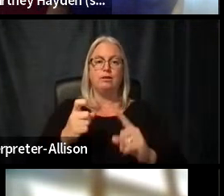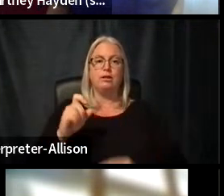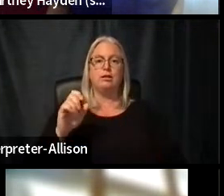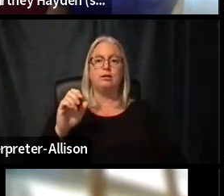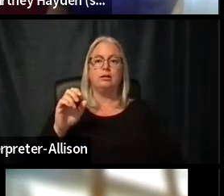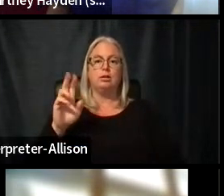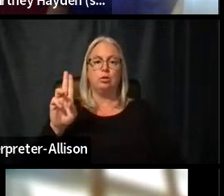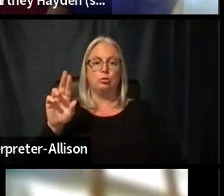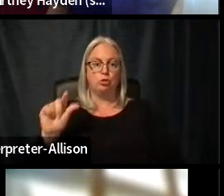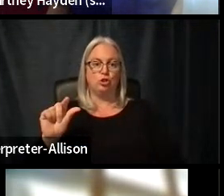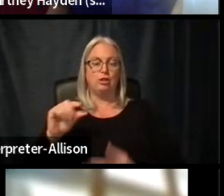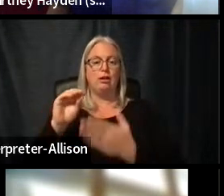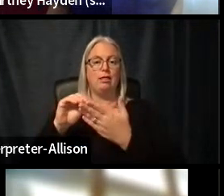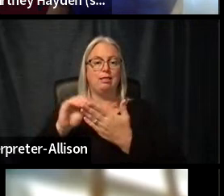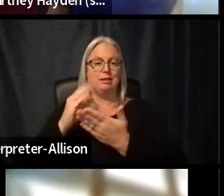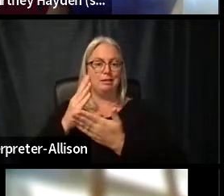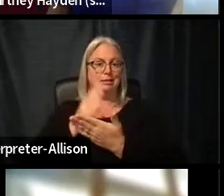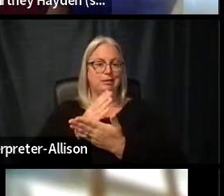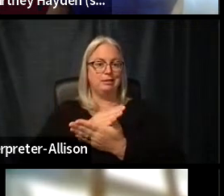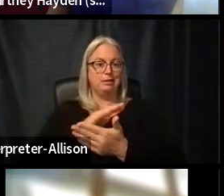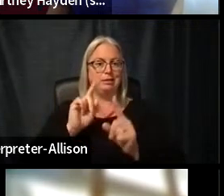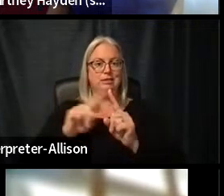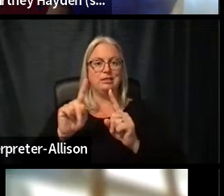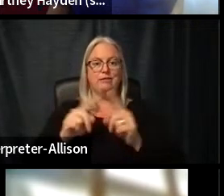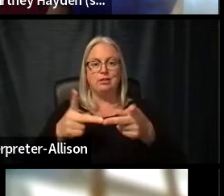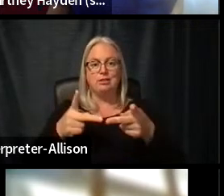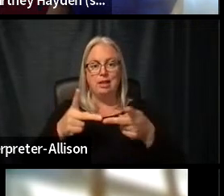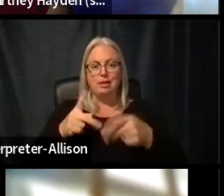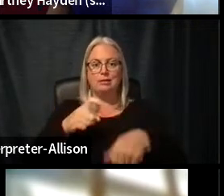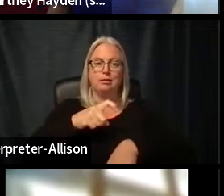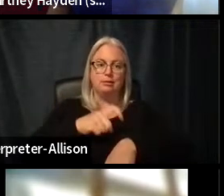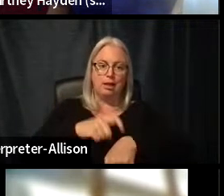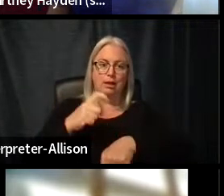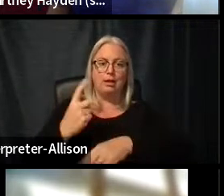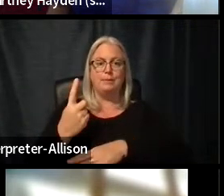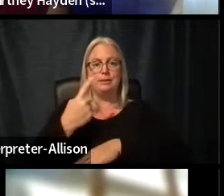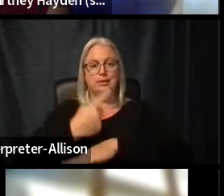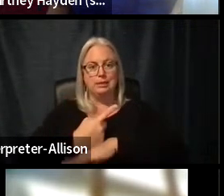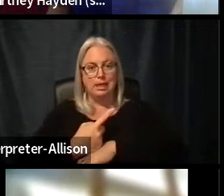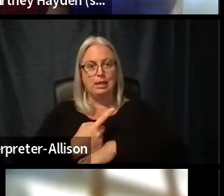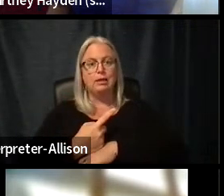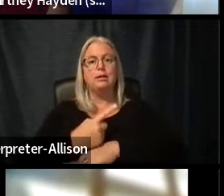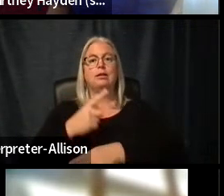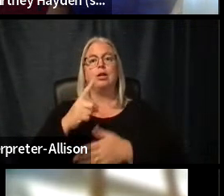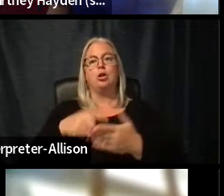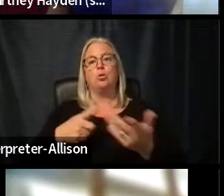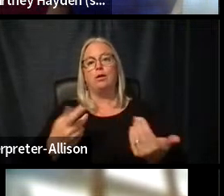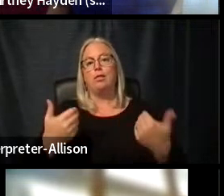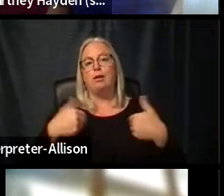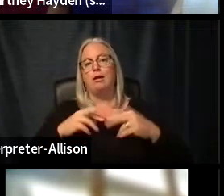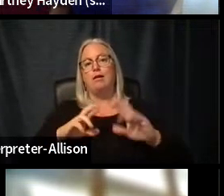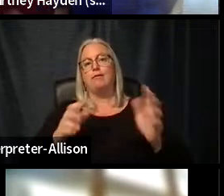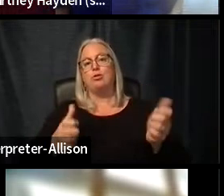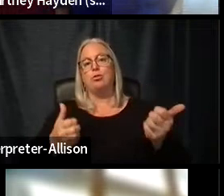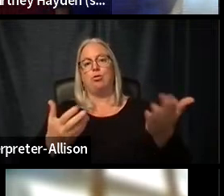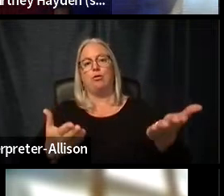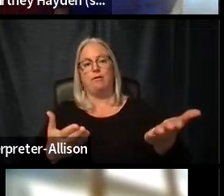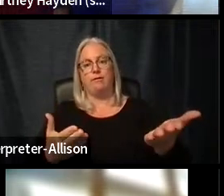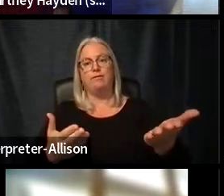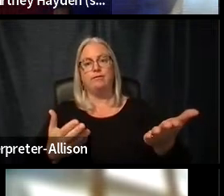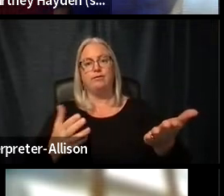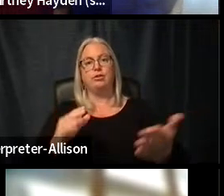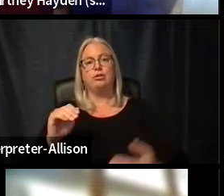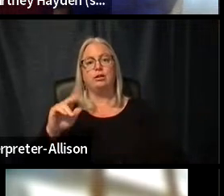UG listing all these different sites, the times, the dates, and what they have to offer.